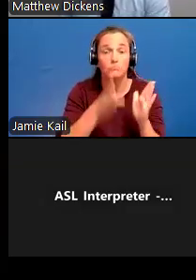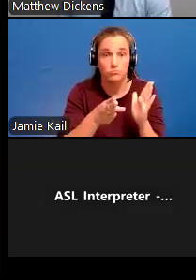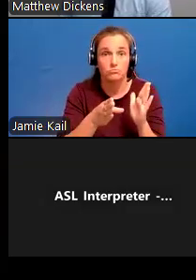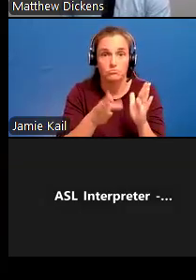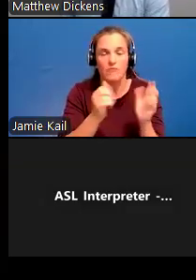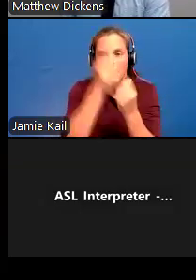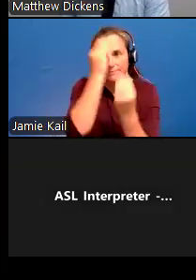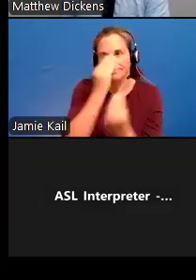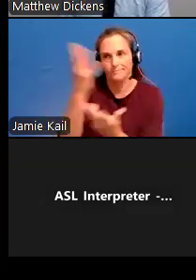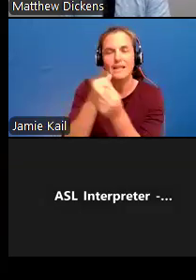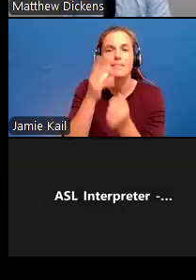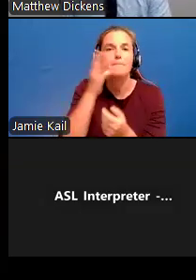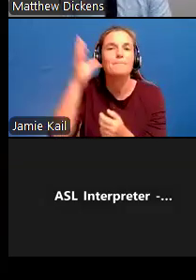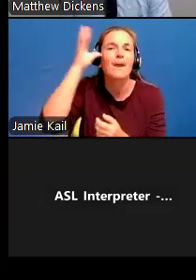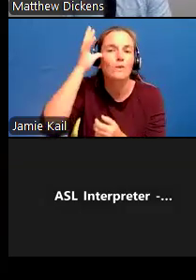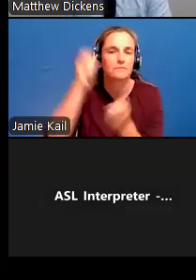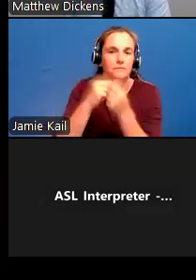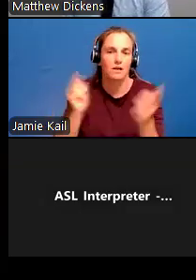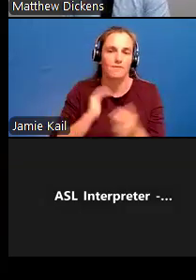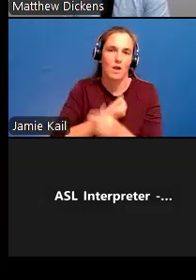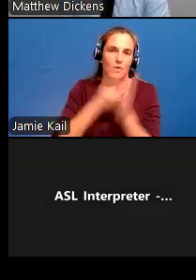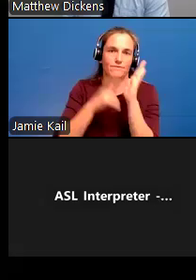the parents of our investigation.